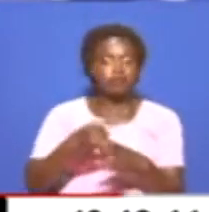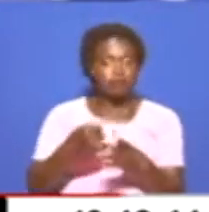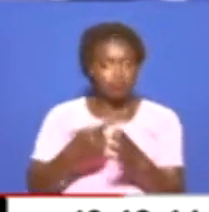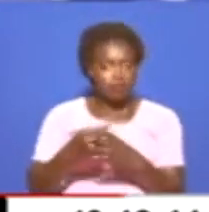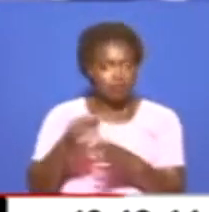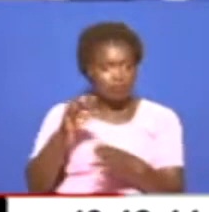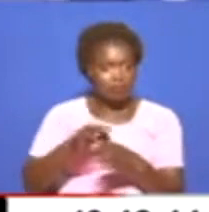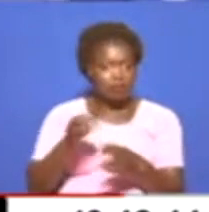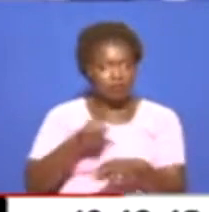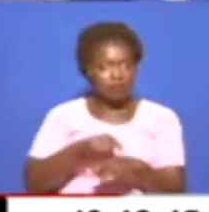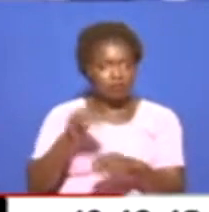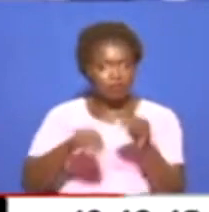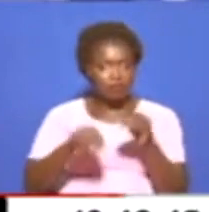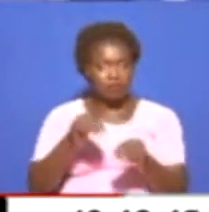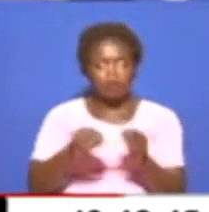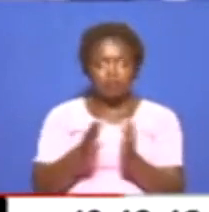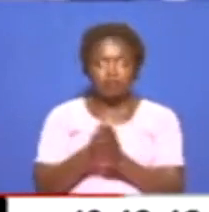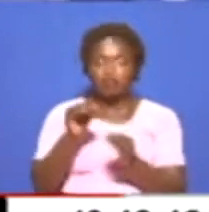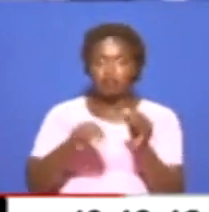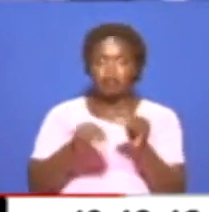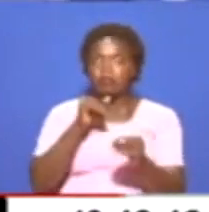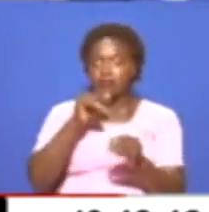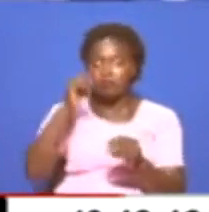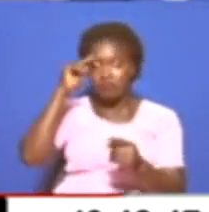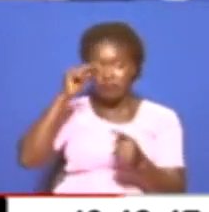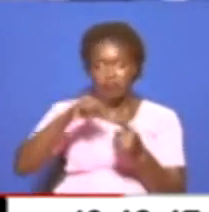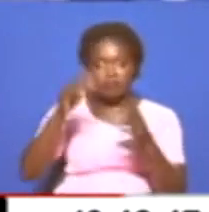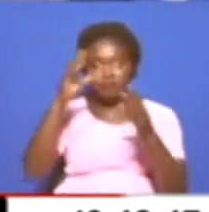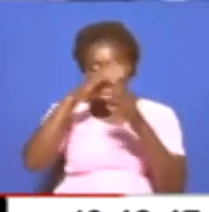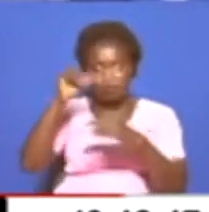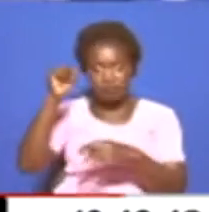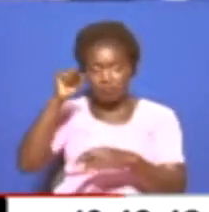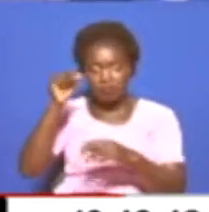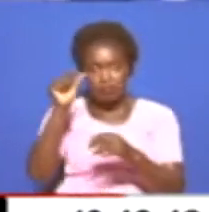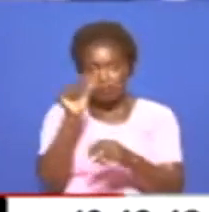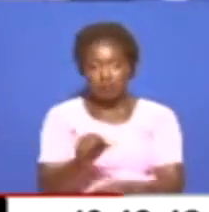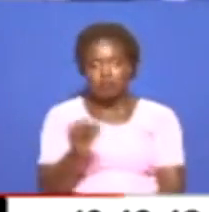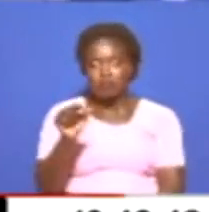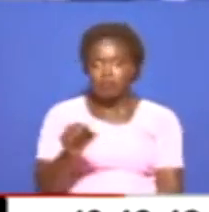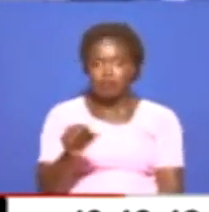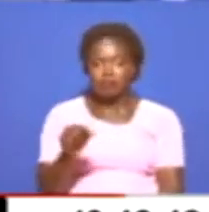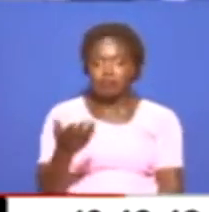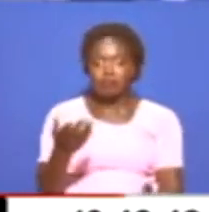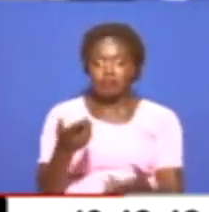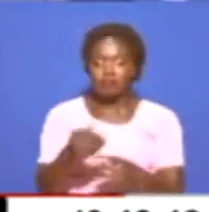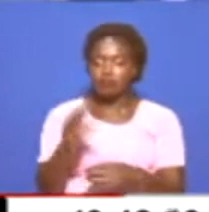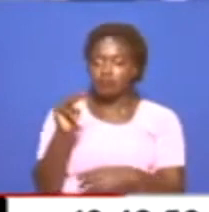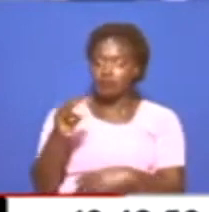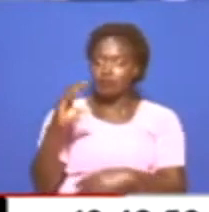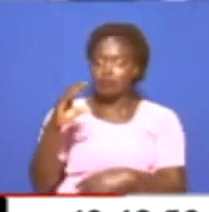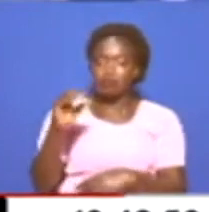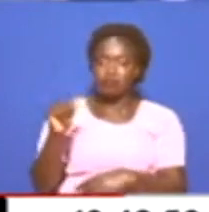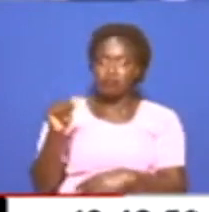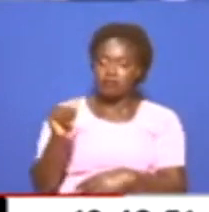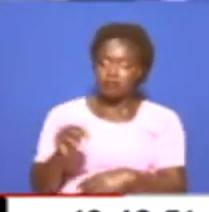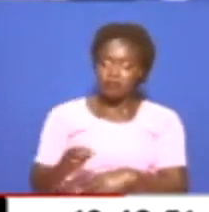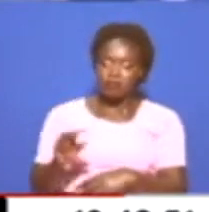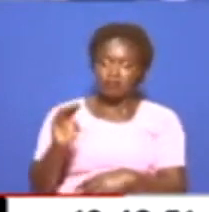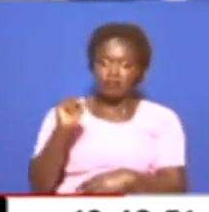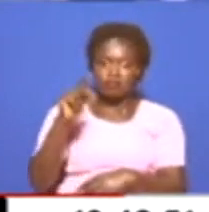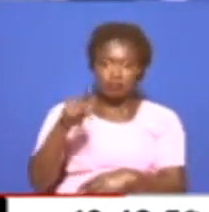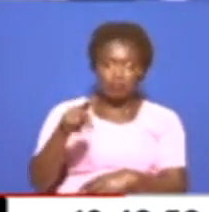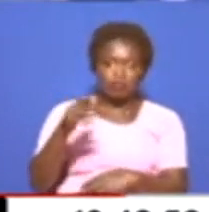So, and the elections are not meant for only presidential candidates. They are meant from MCA, go to MP, you go